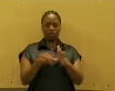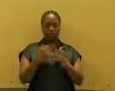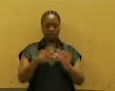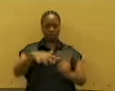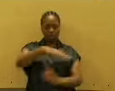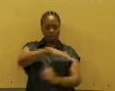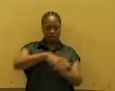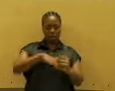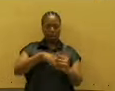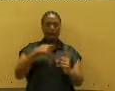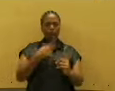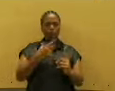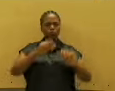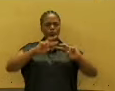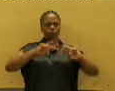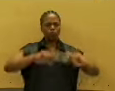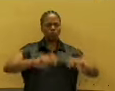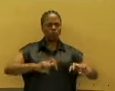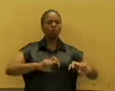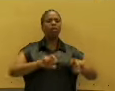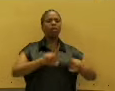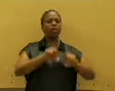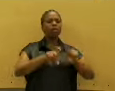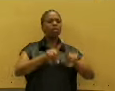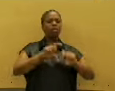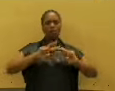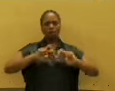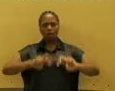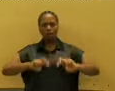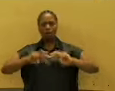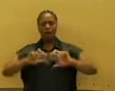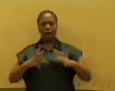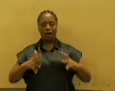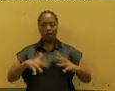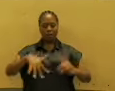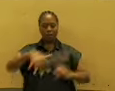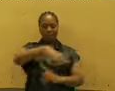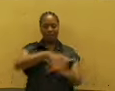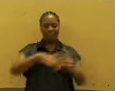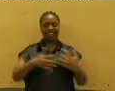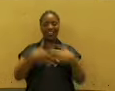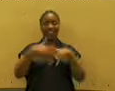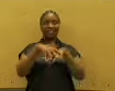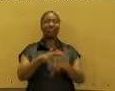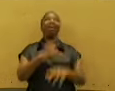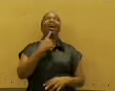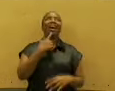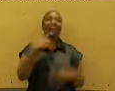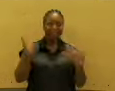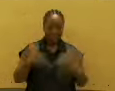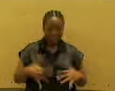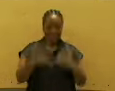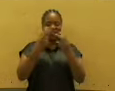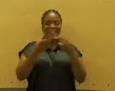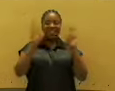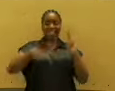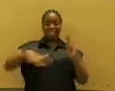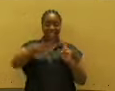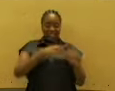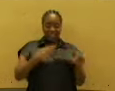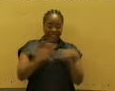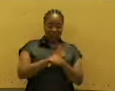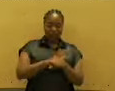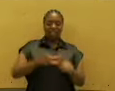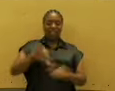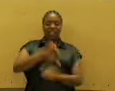and disseminating research to contribute to more exclusive societies, inclusive societies and university spaces. So the